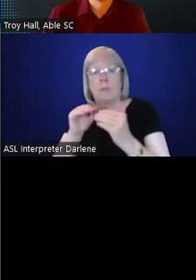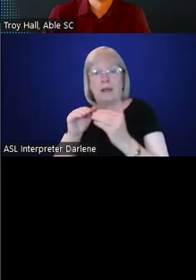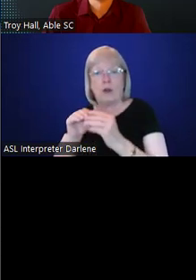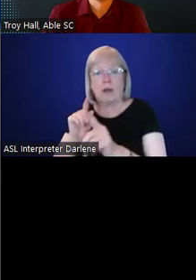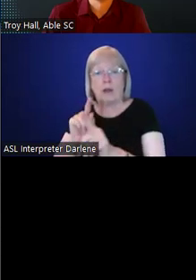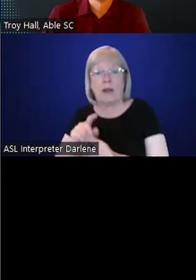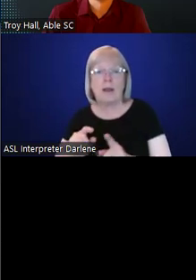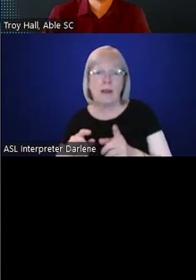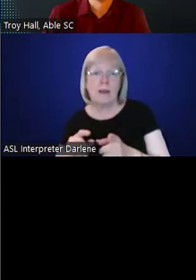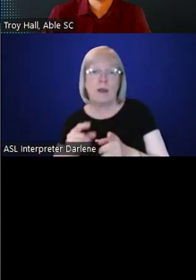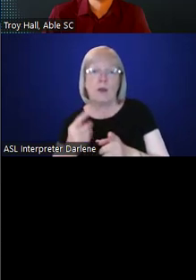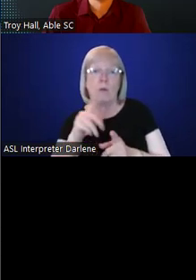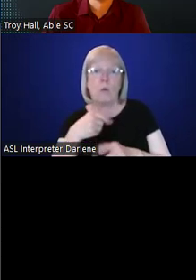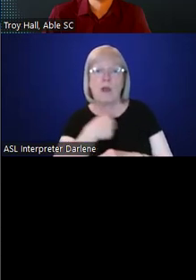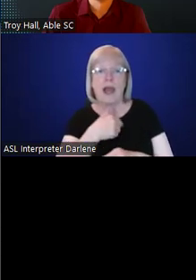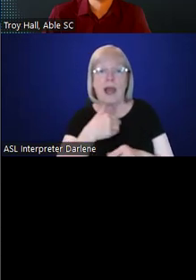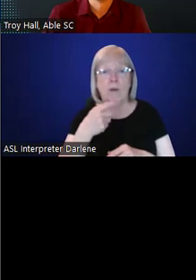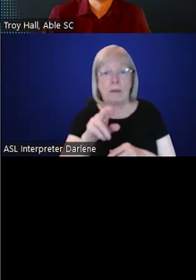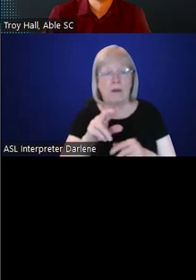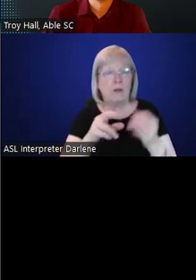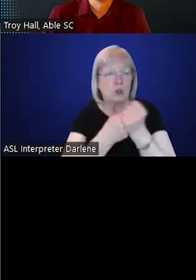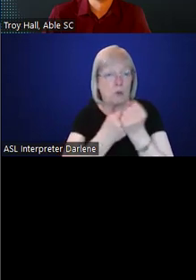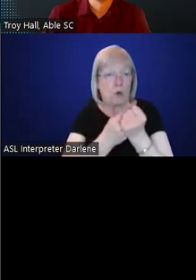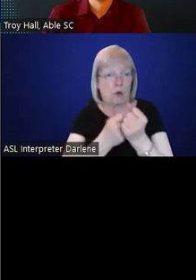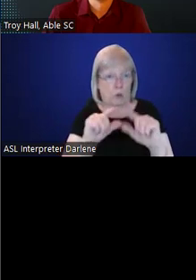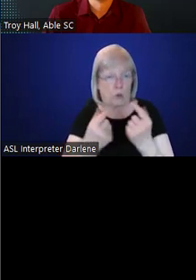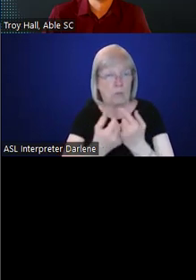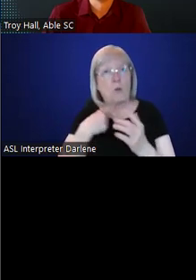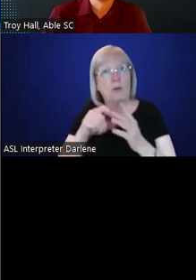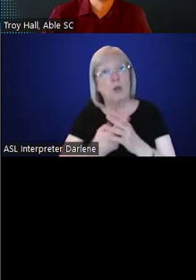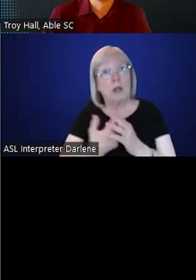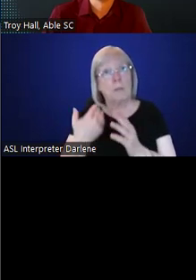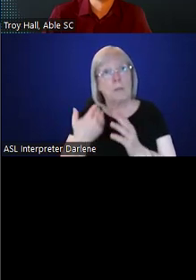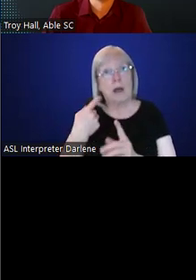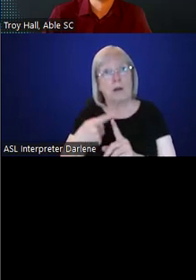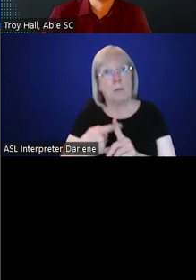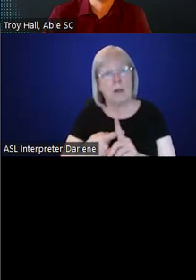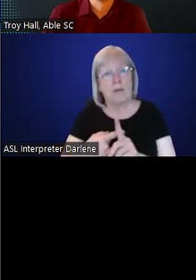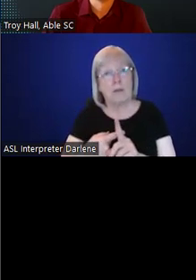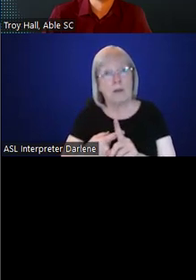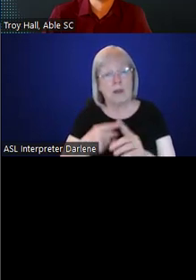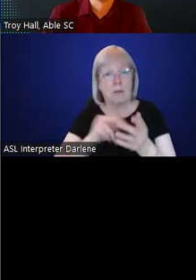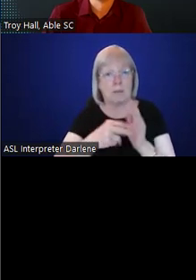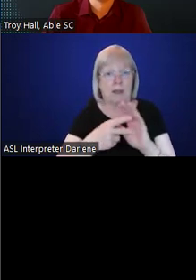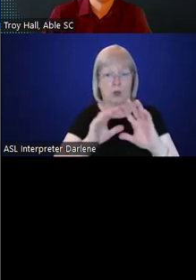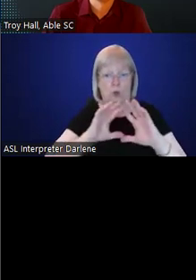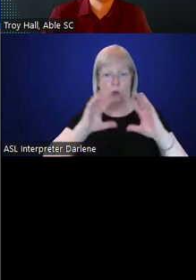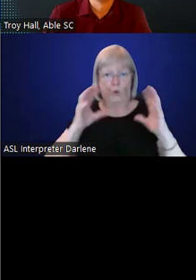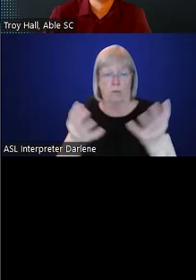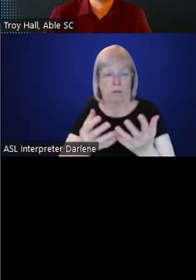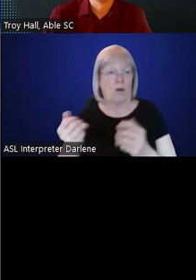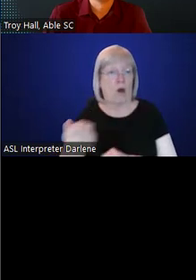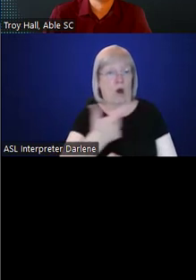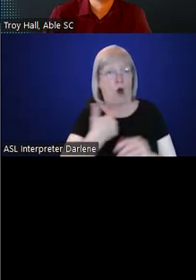peer support group that we started back last month. It's a group full of peers and people who